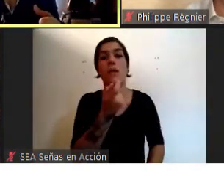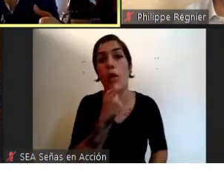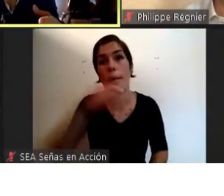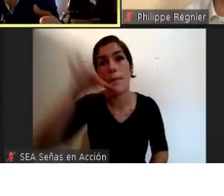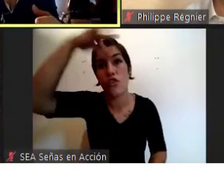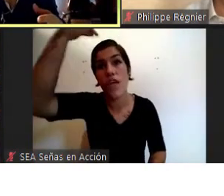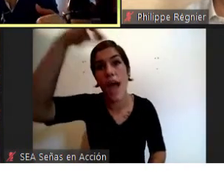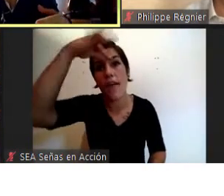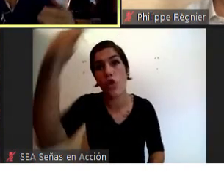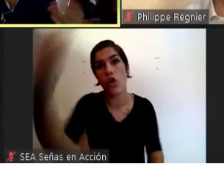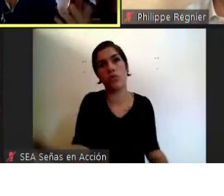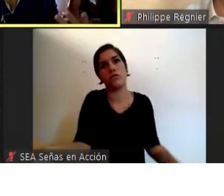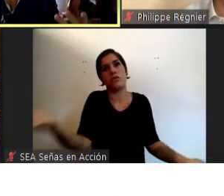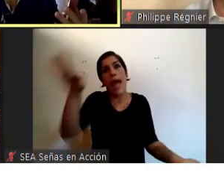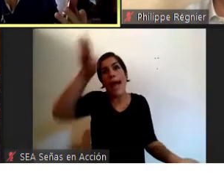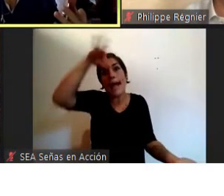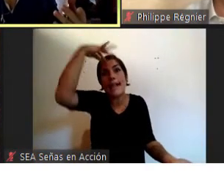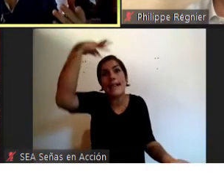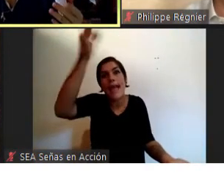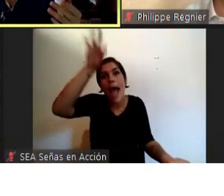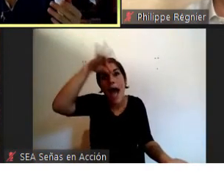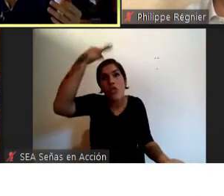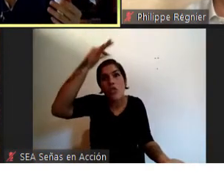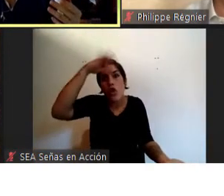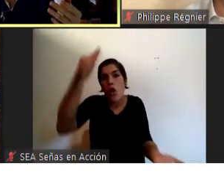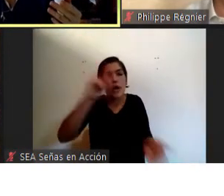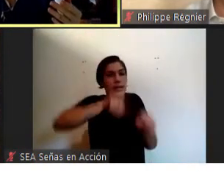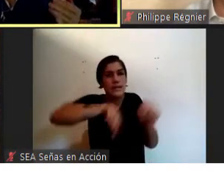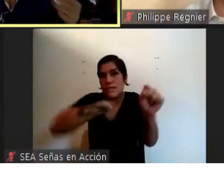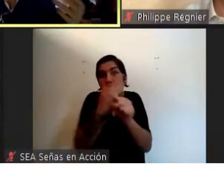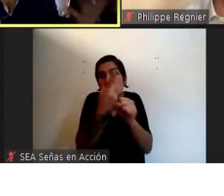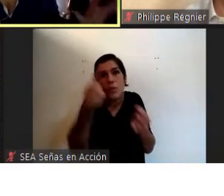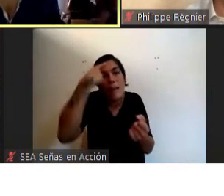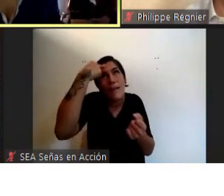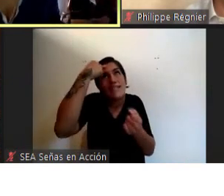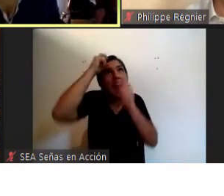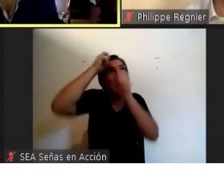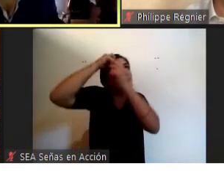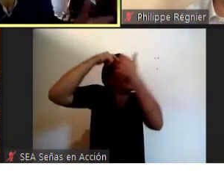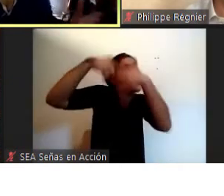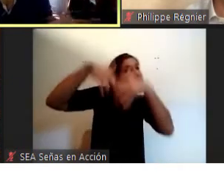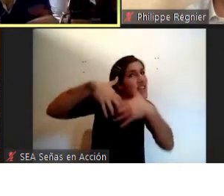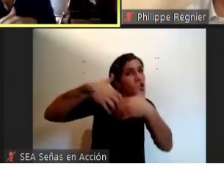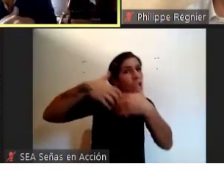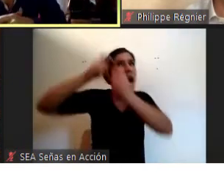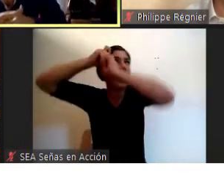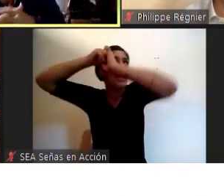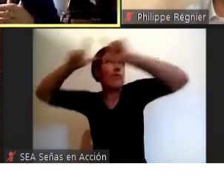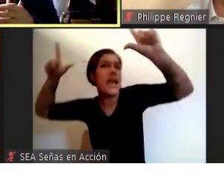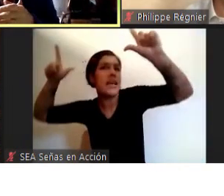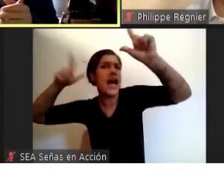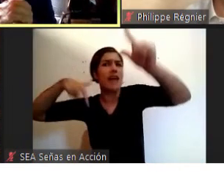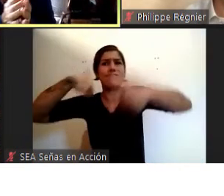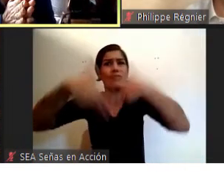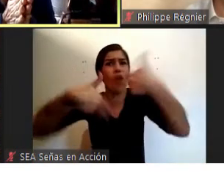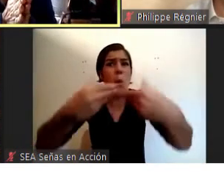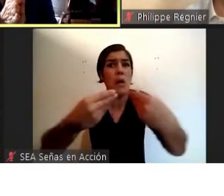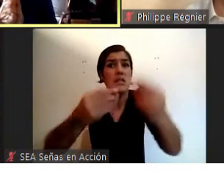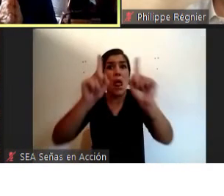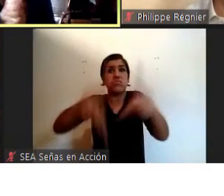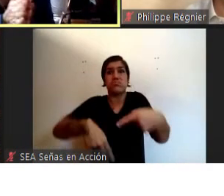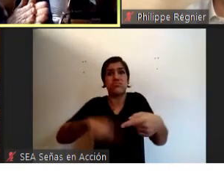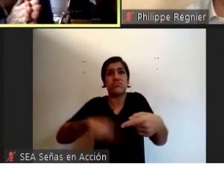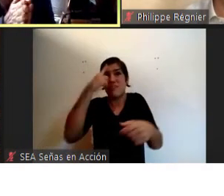about theater. They cannot even think about themselves. They cannot have a they don't even